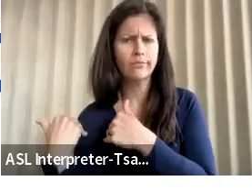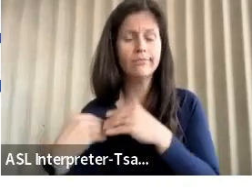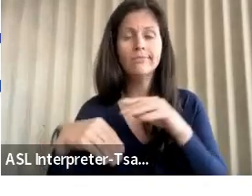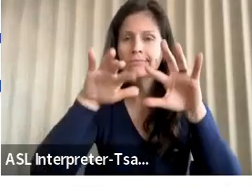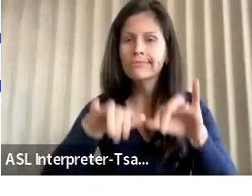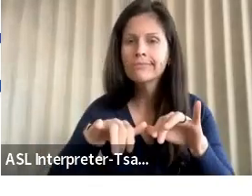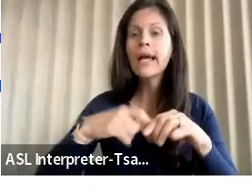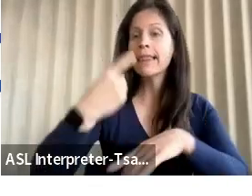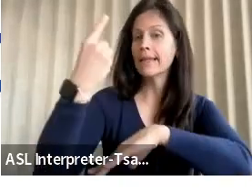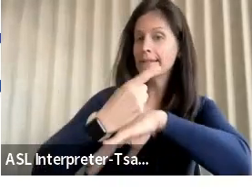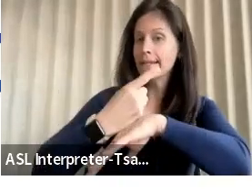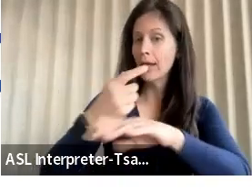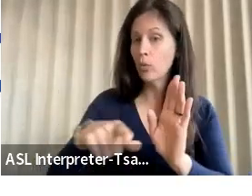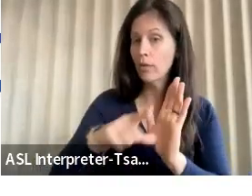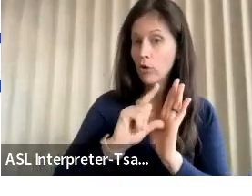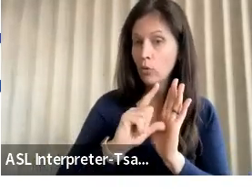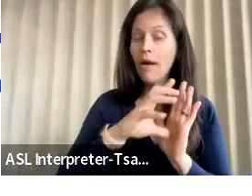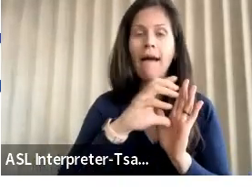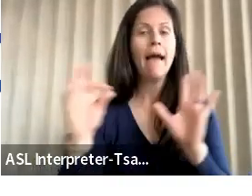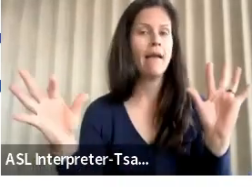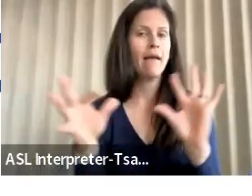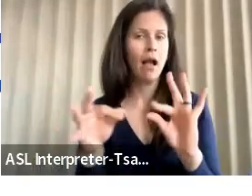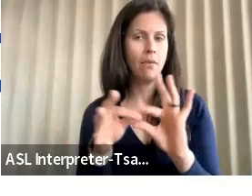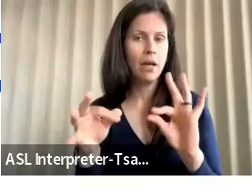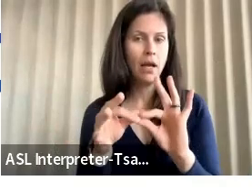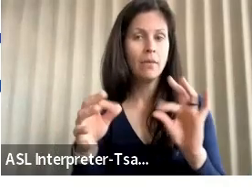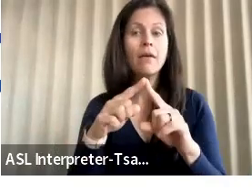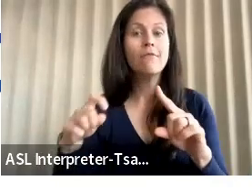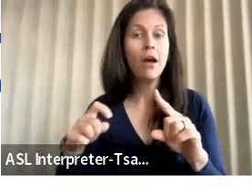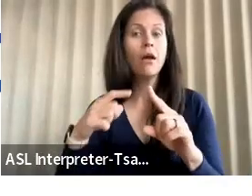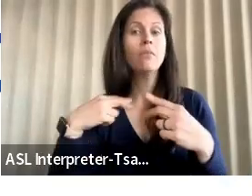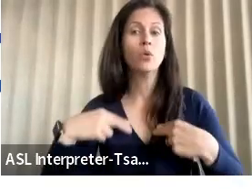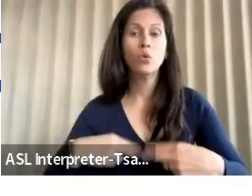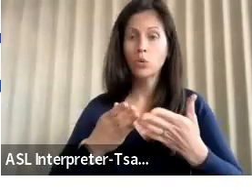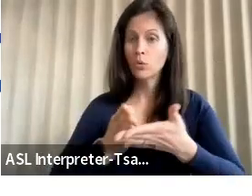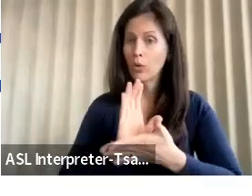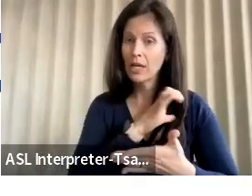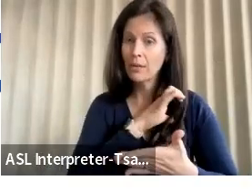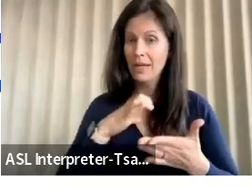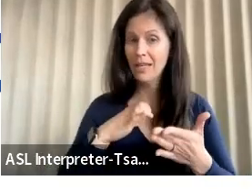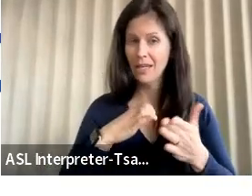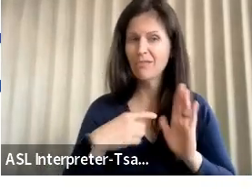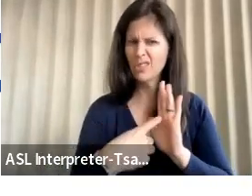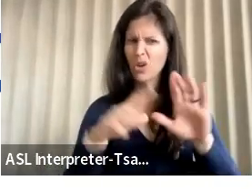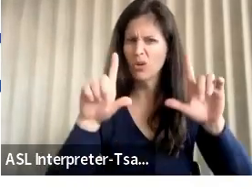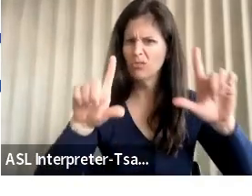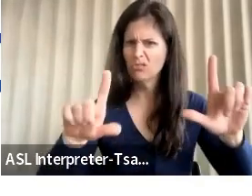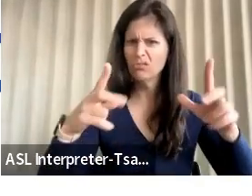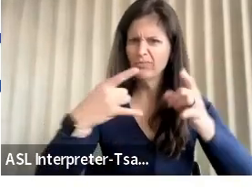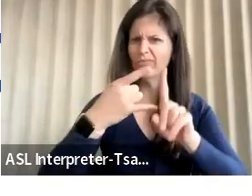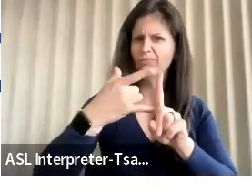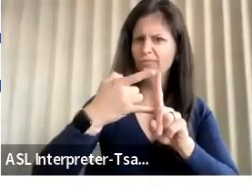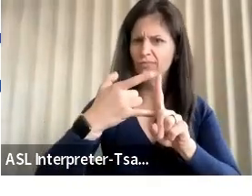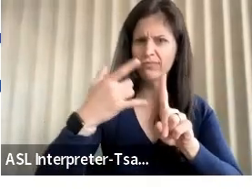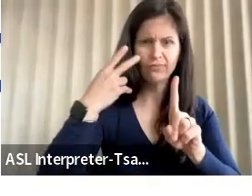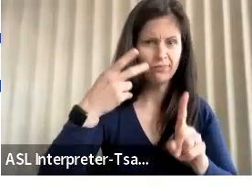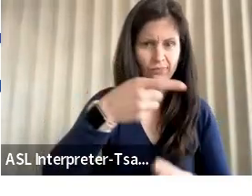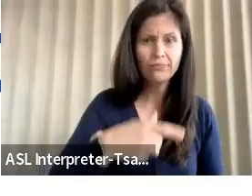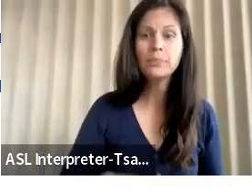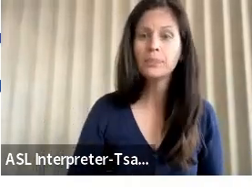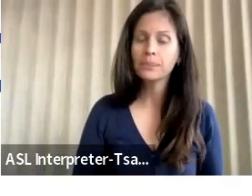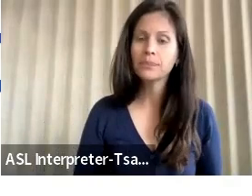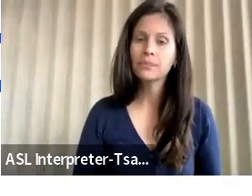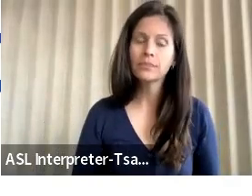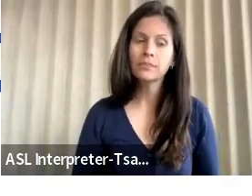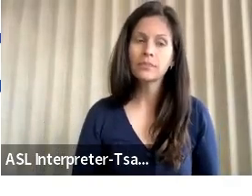review and the comments of the Human Rights Committee as shown in the screenshot. Once